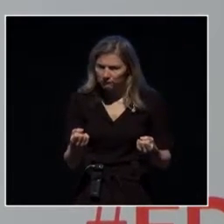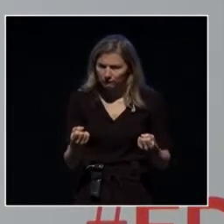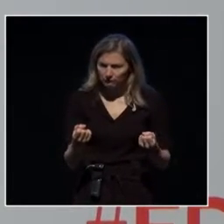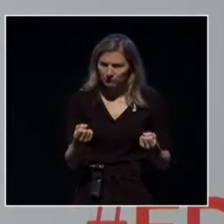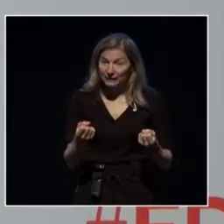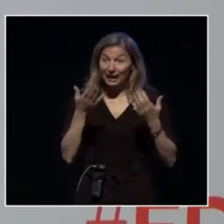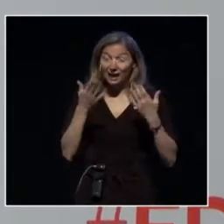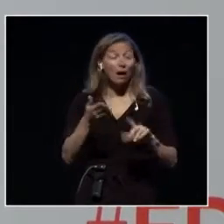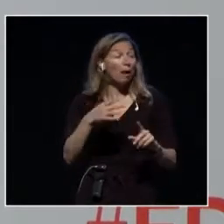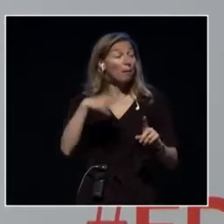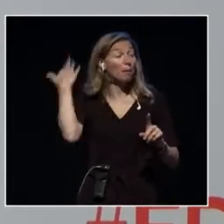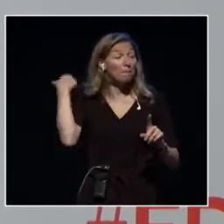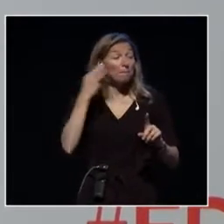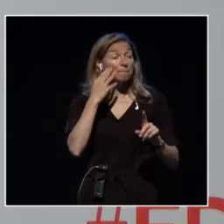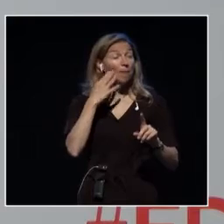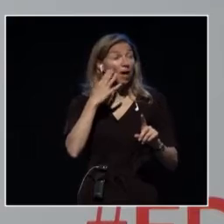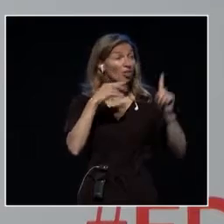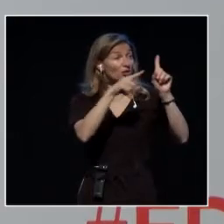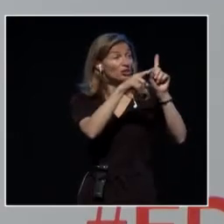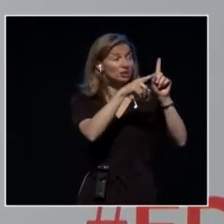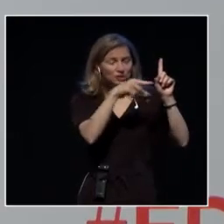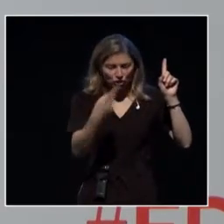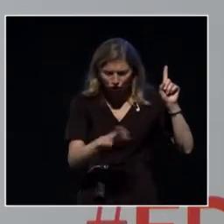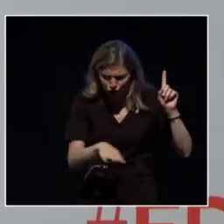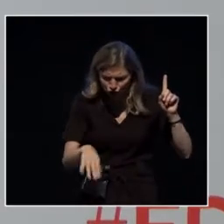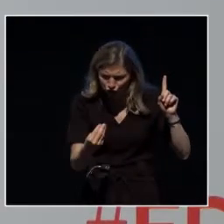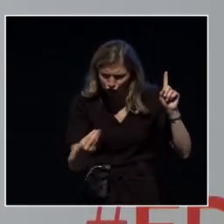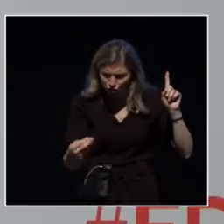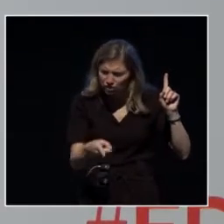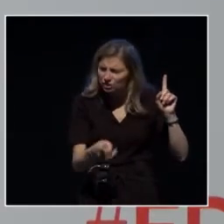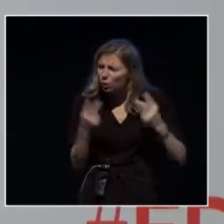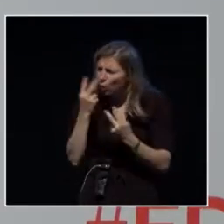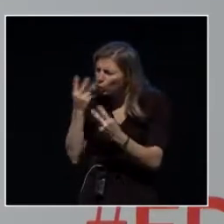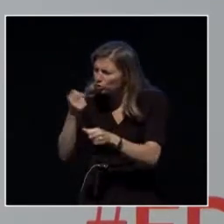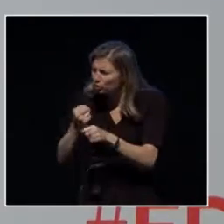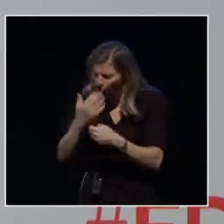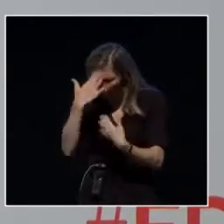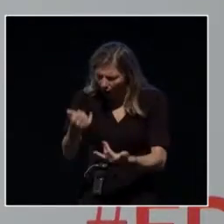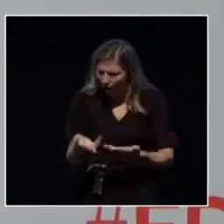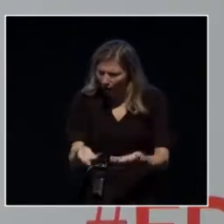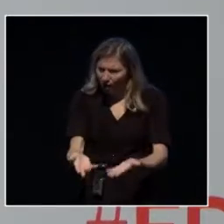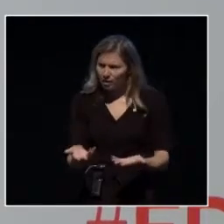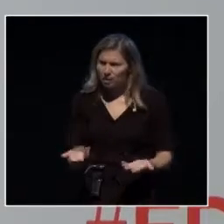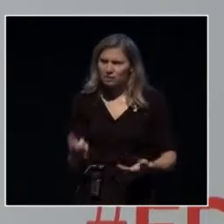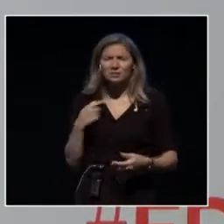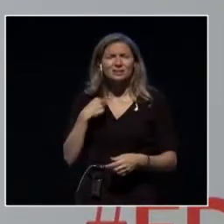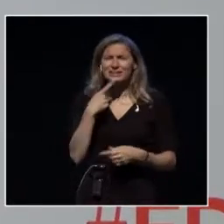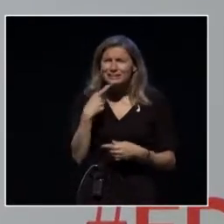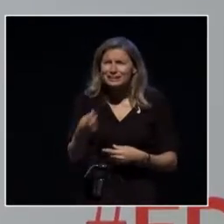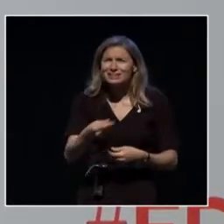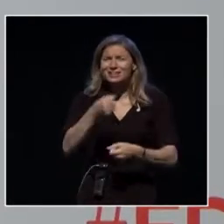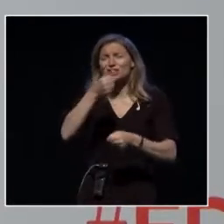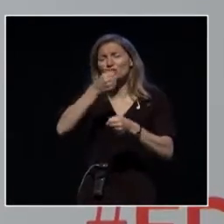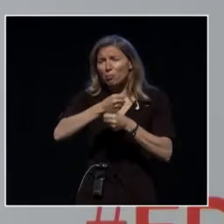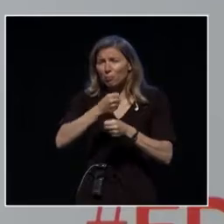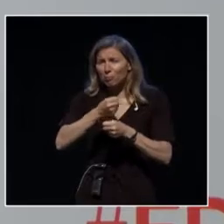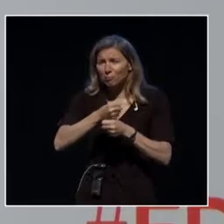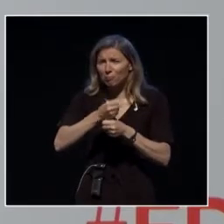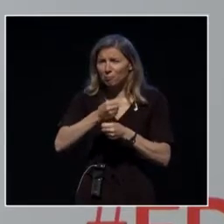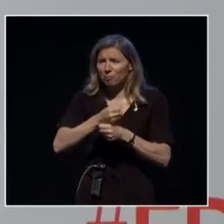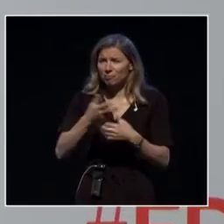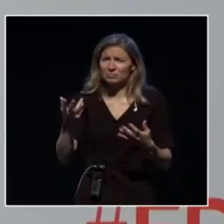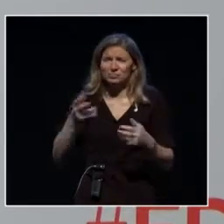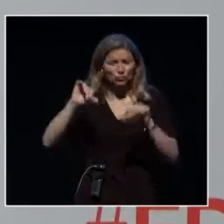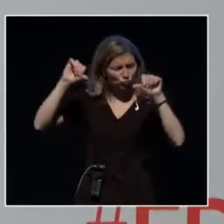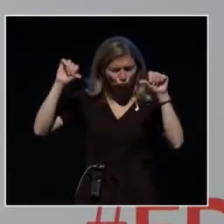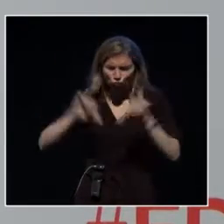with their children. I said, why are you looking for jobs? I tell them that job is a very wrong idea. It's a